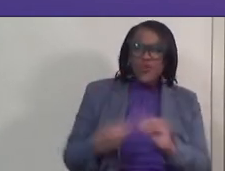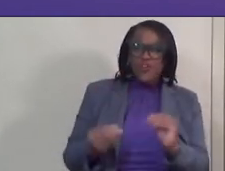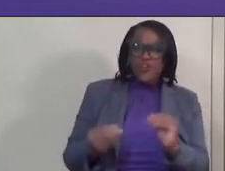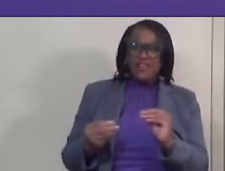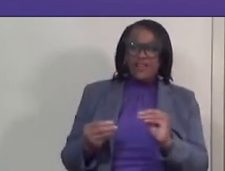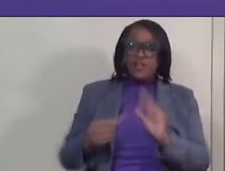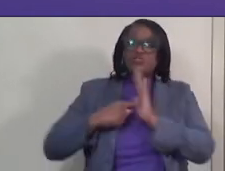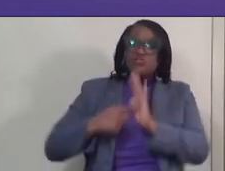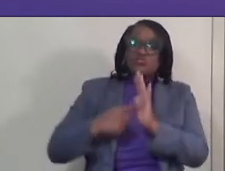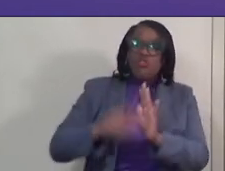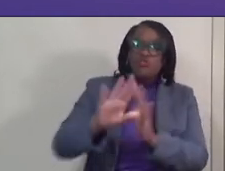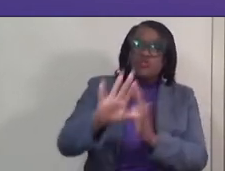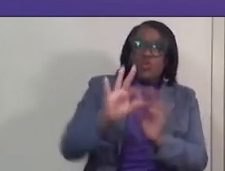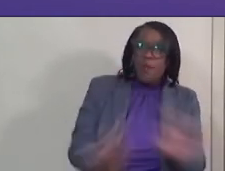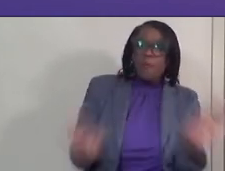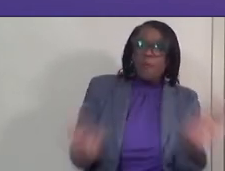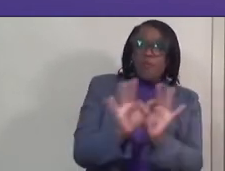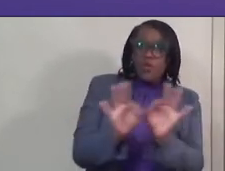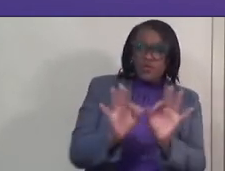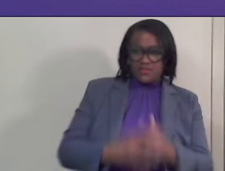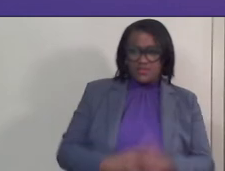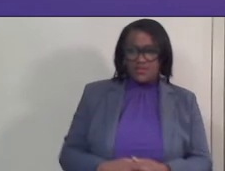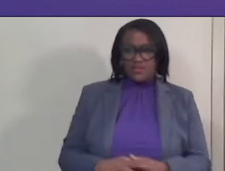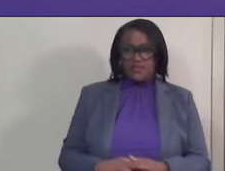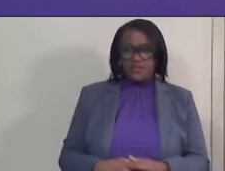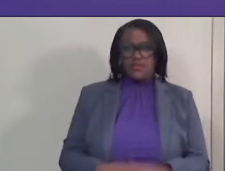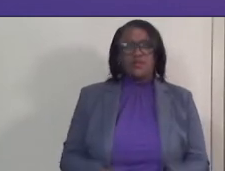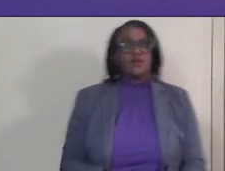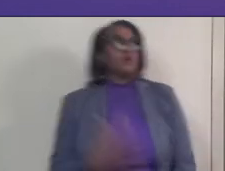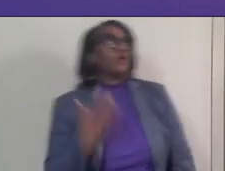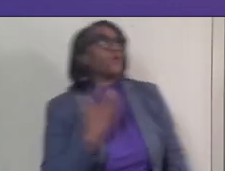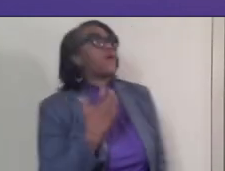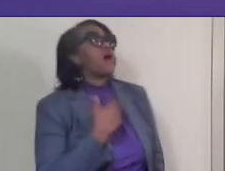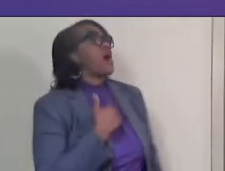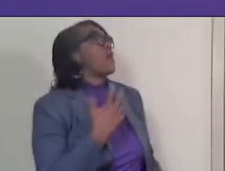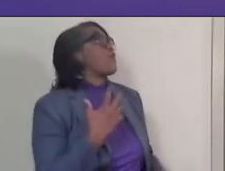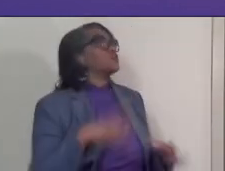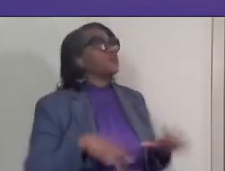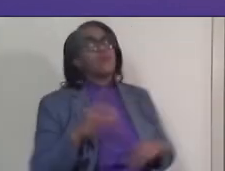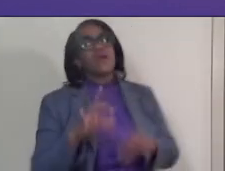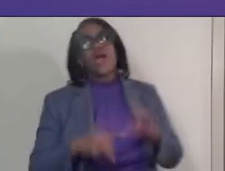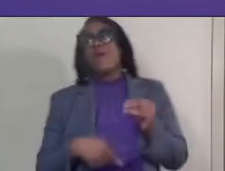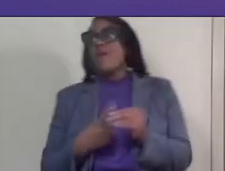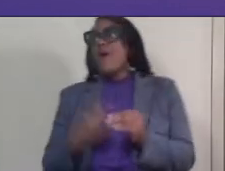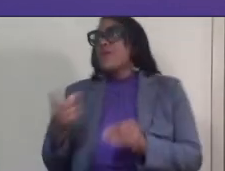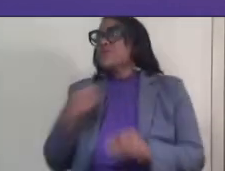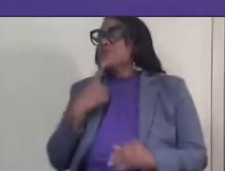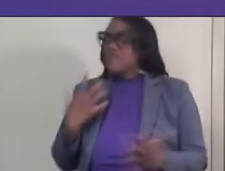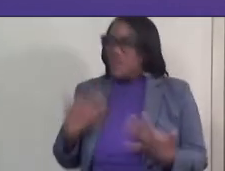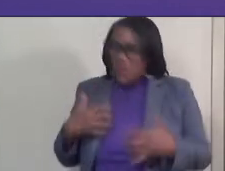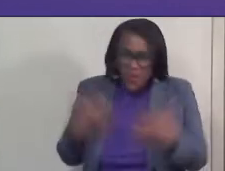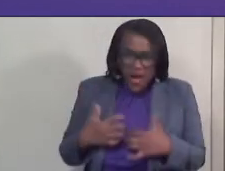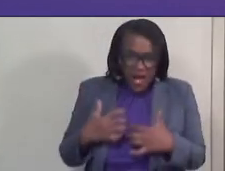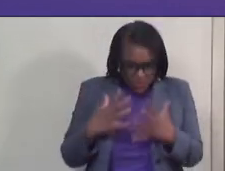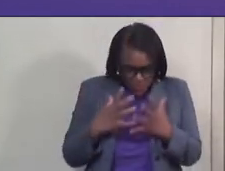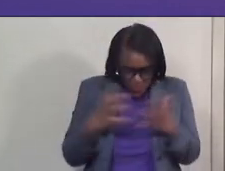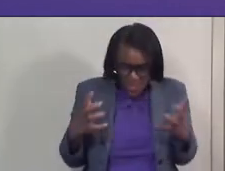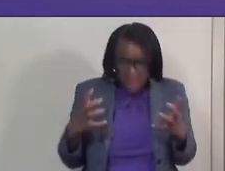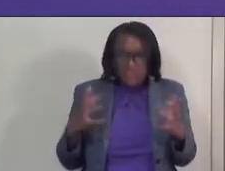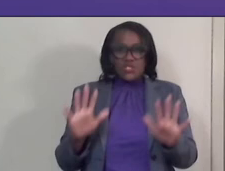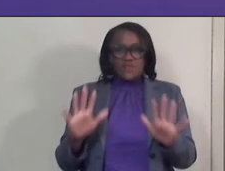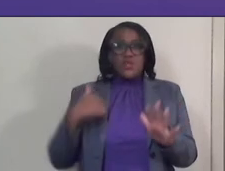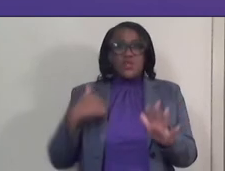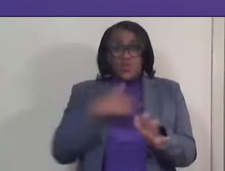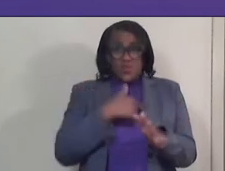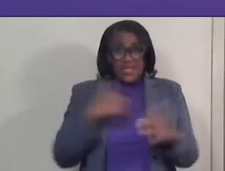it. Oh, Jeanine, there's so much I want to pick up on what you just said. We had a